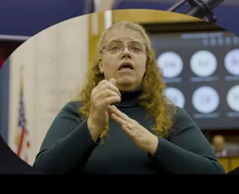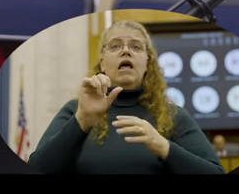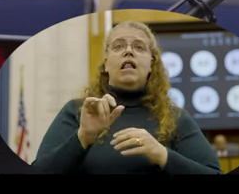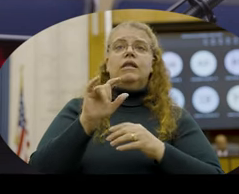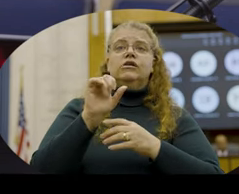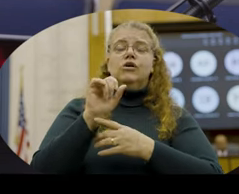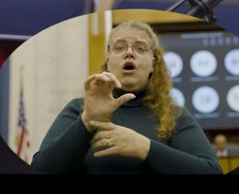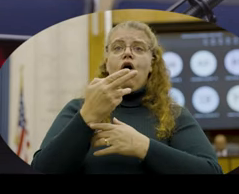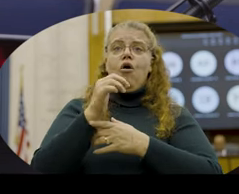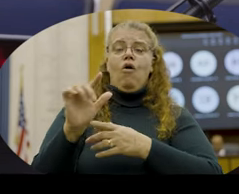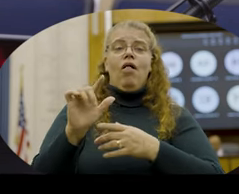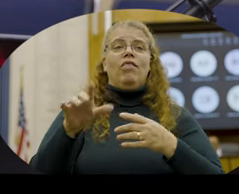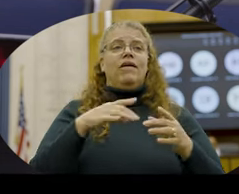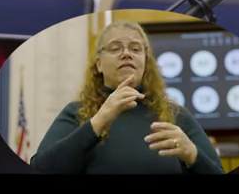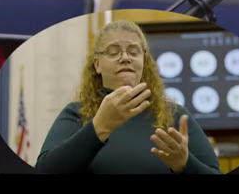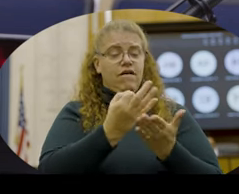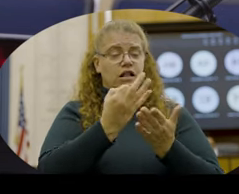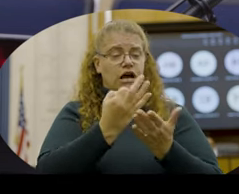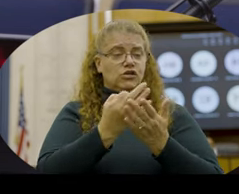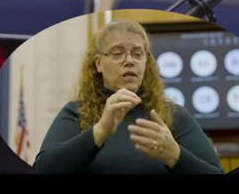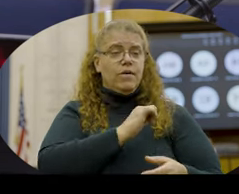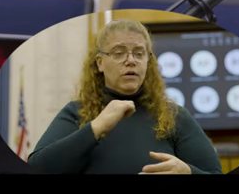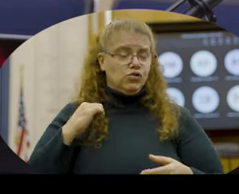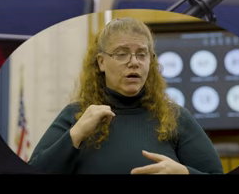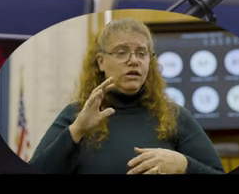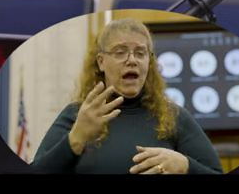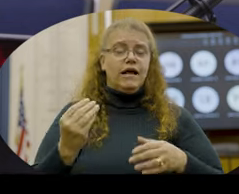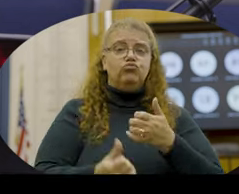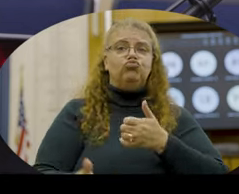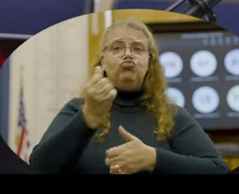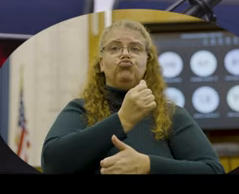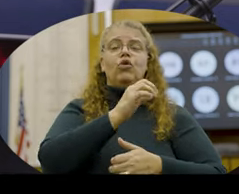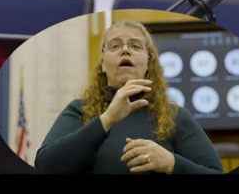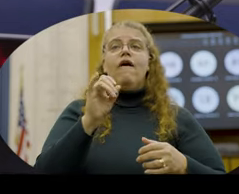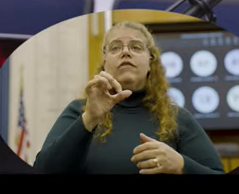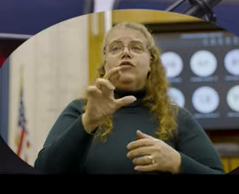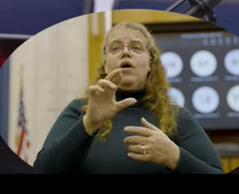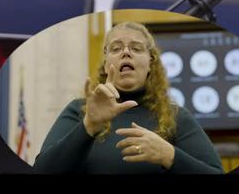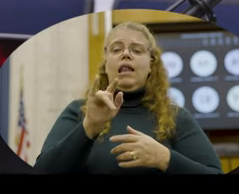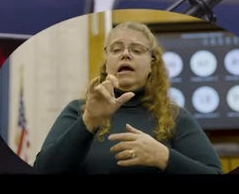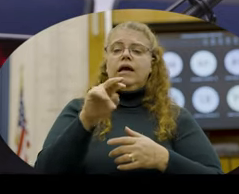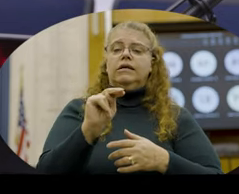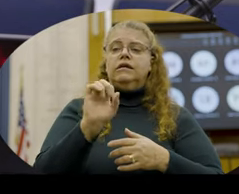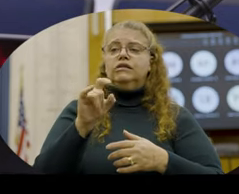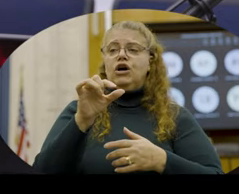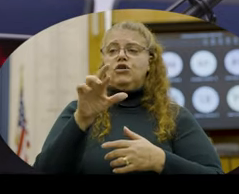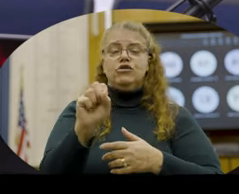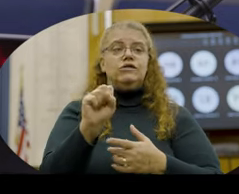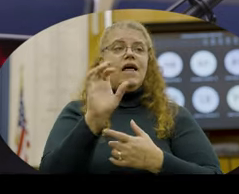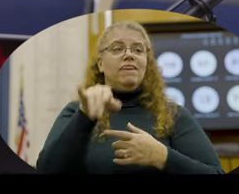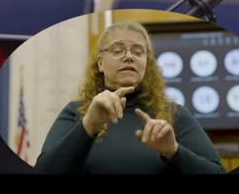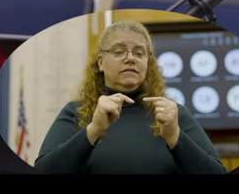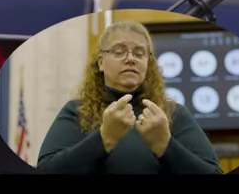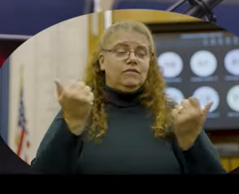the Deputy Chief Administrative Officer of Finance and Administration, and our Chief Administrative Officer, Lincoln Saunders, this team, and with